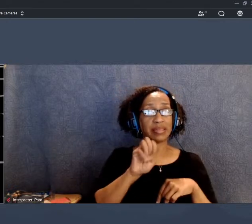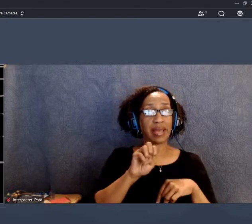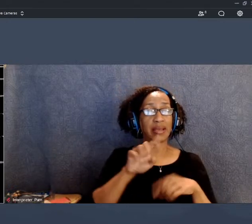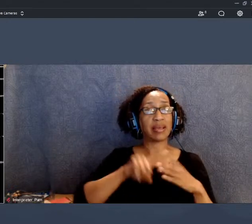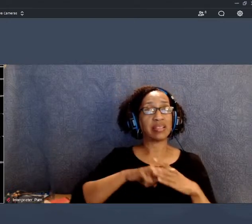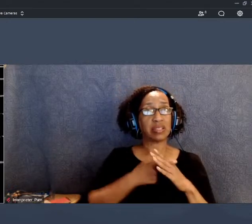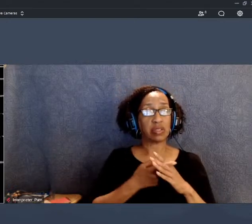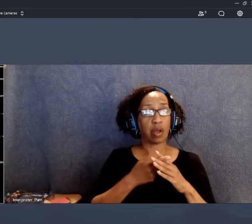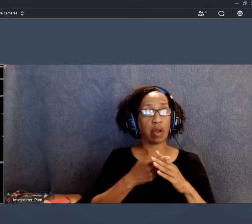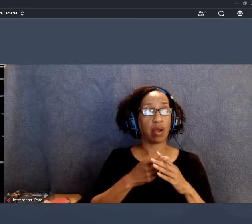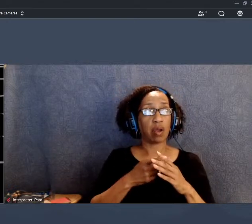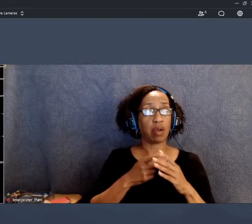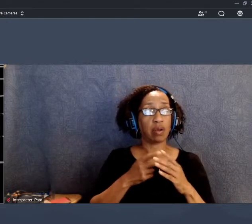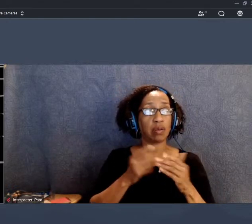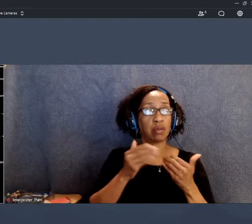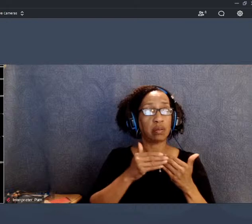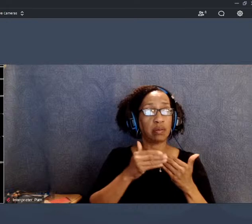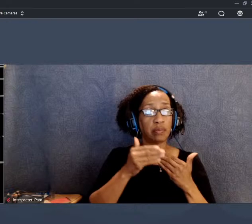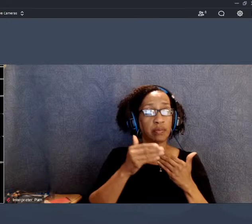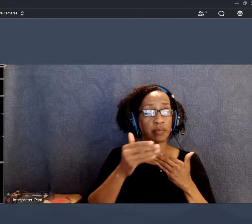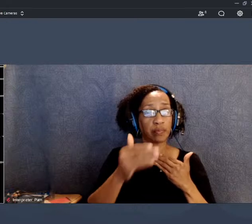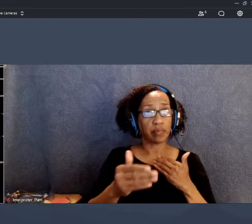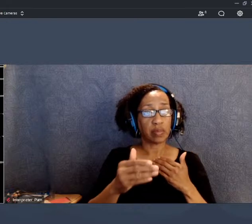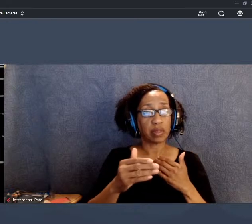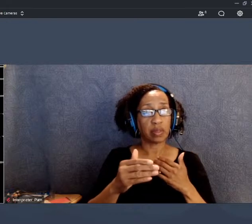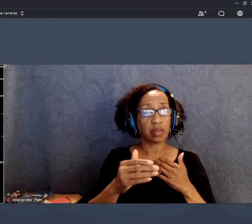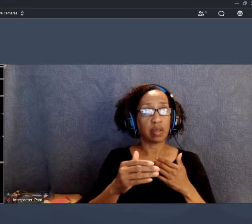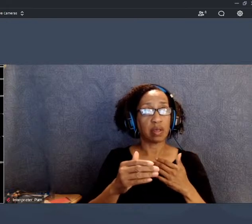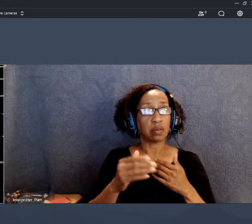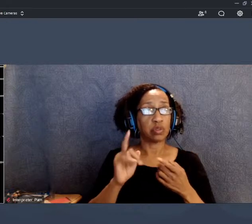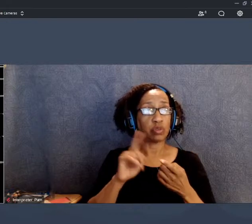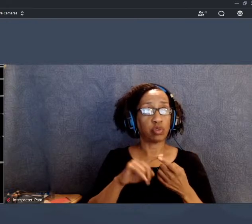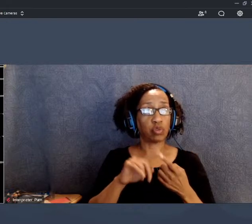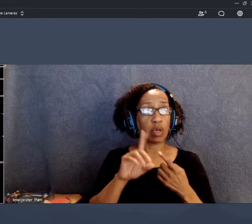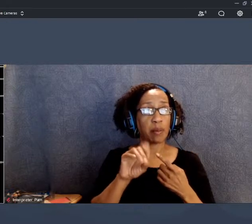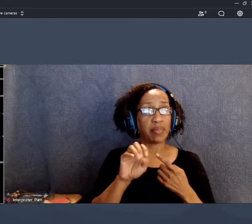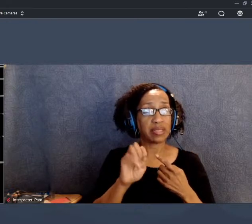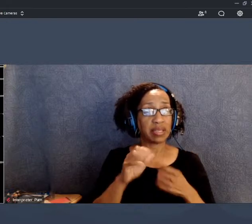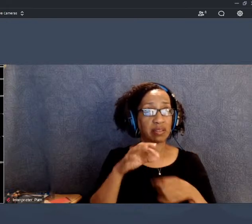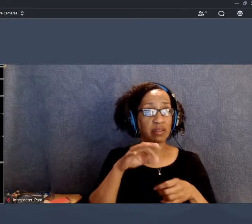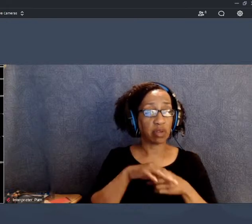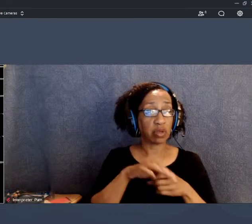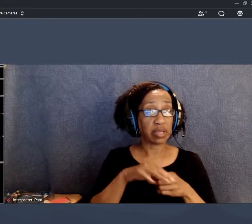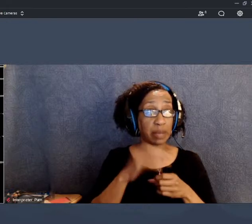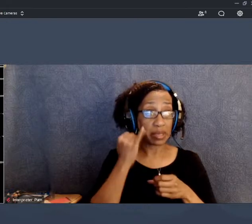to the date that they were voted in, if we're doing it to make things fair.